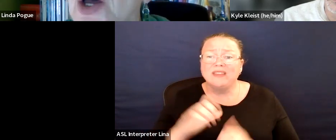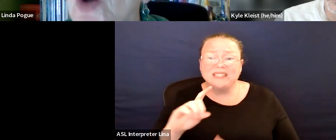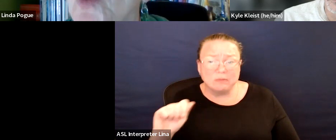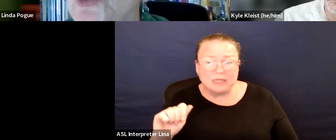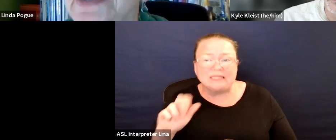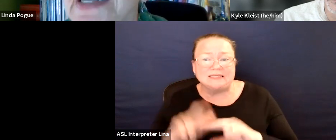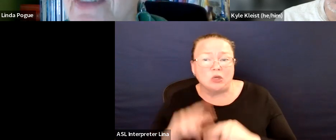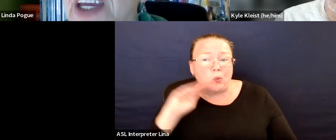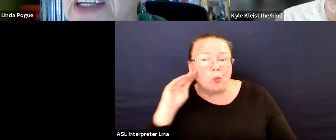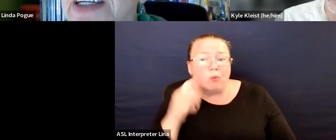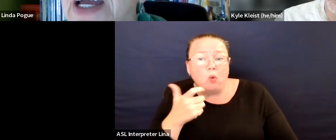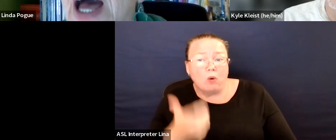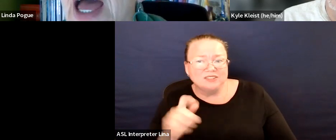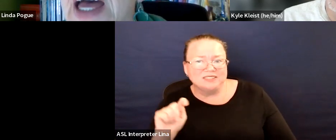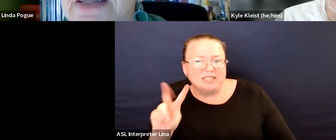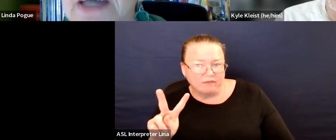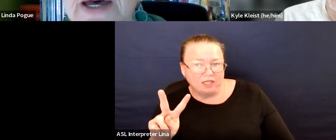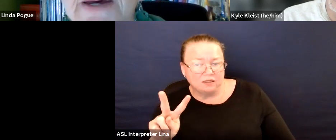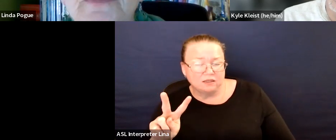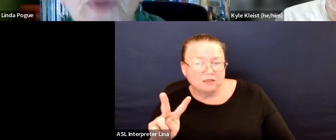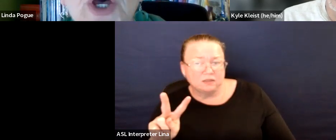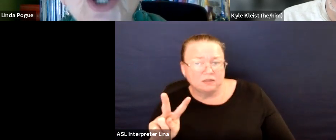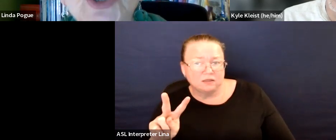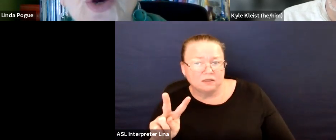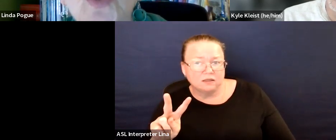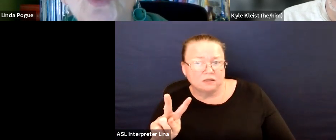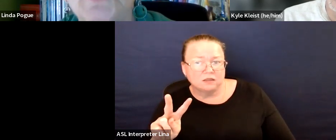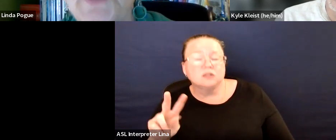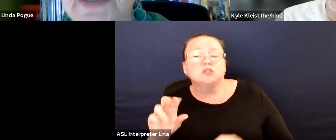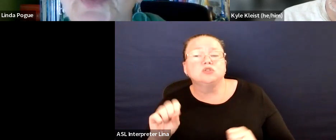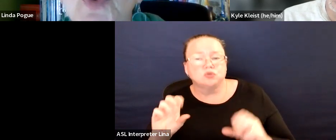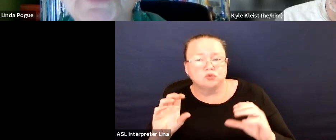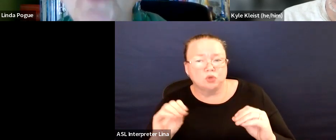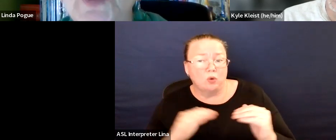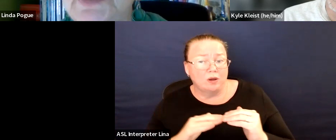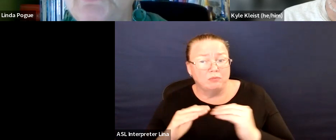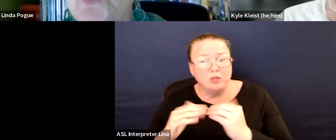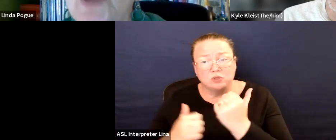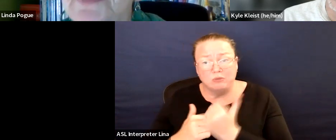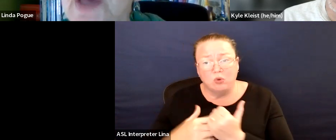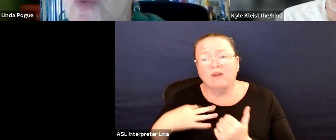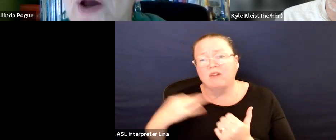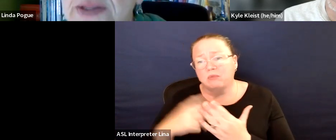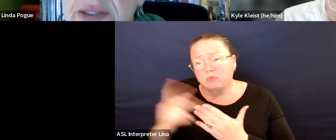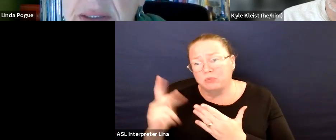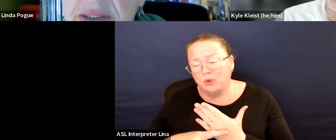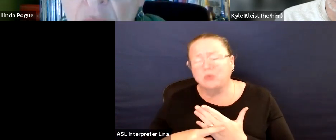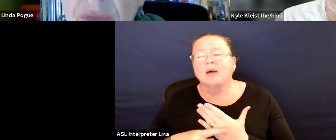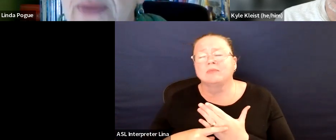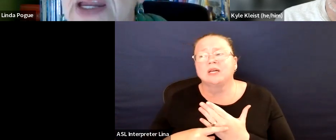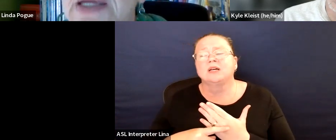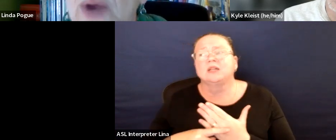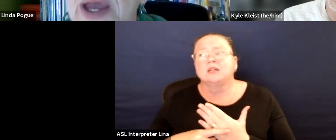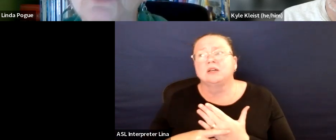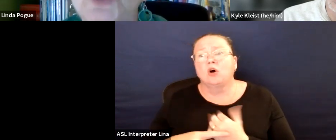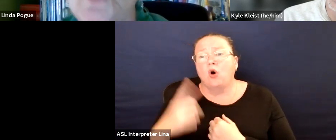sitting at home watching TV. And so peer support, volunteer programs, they're one